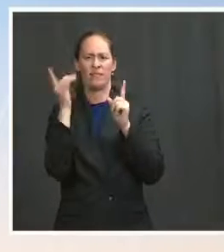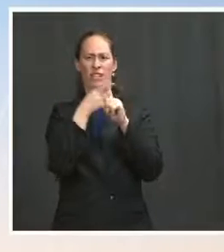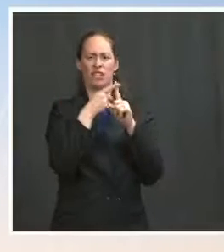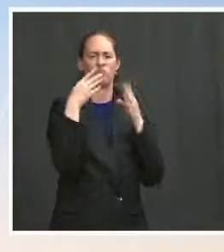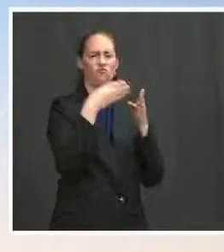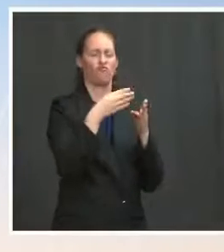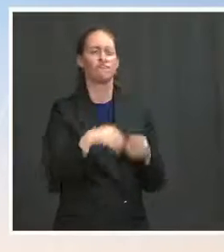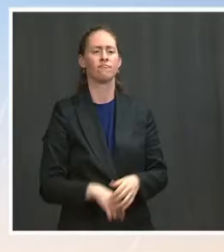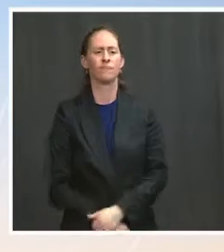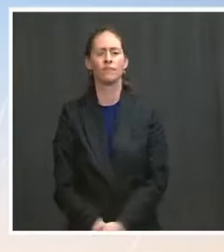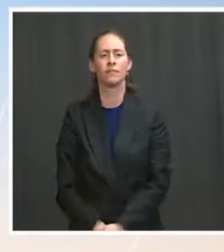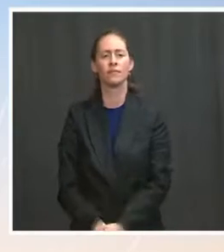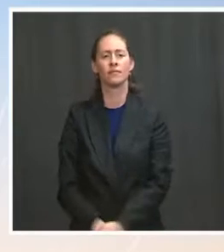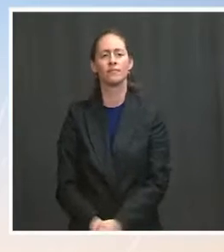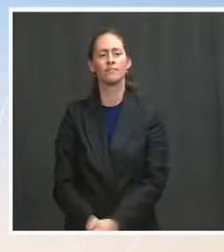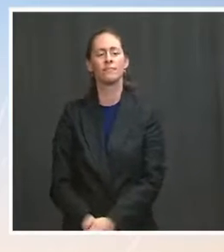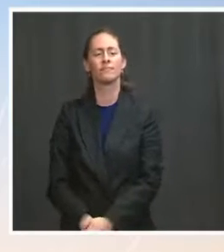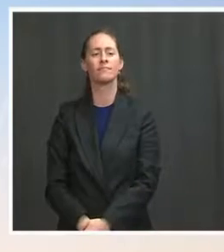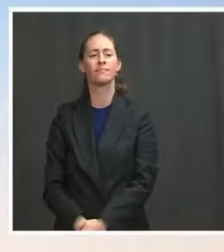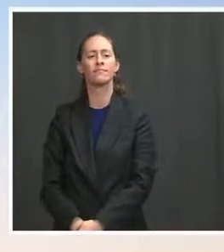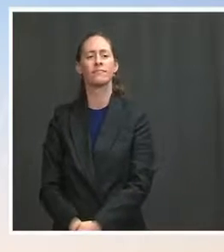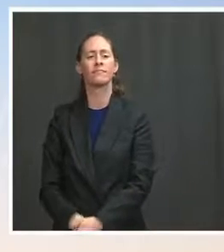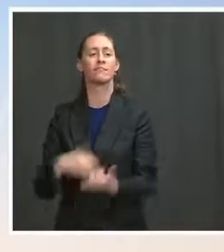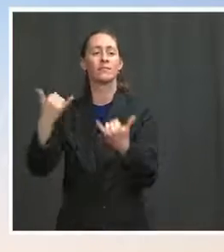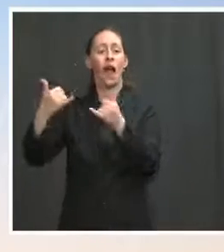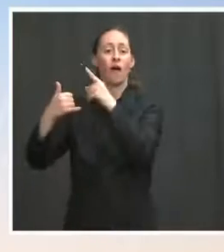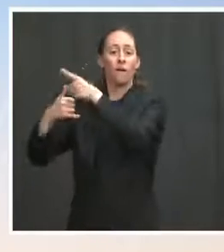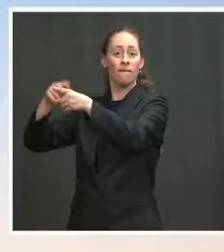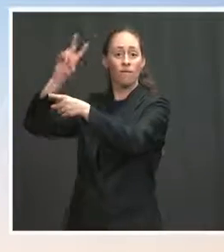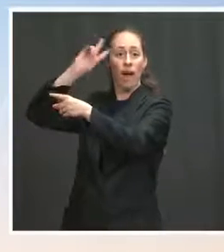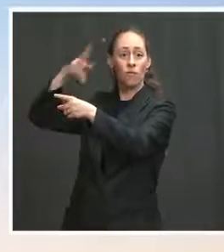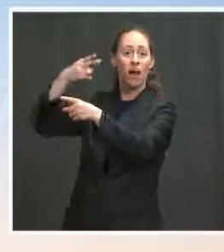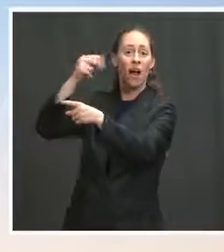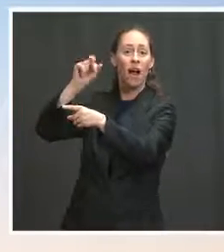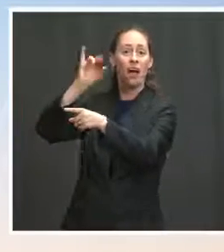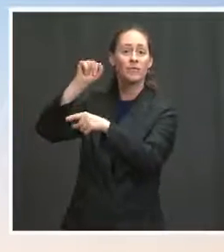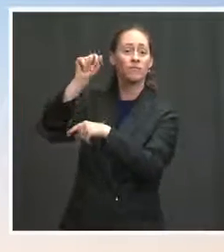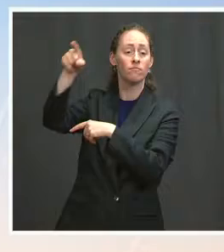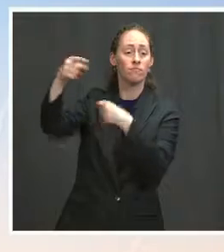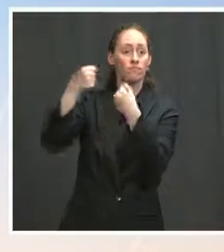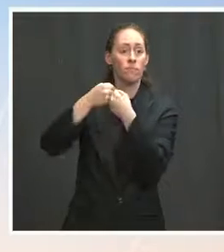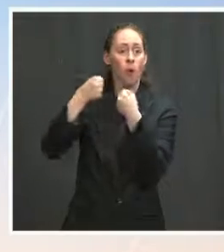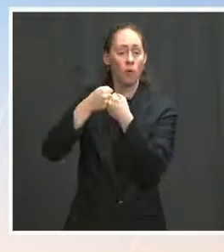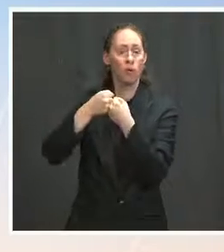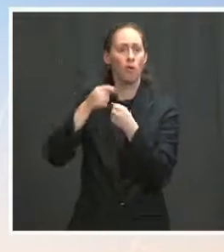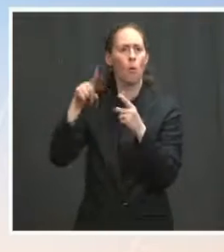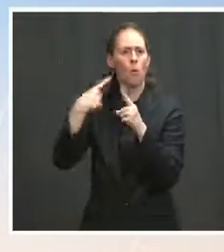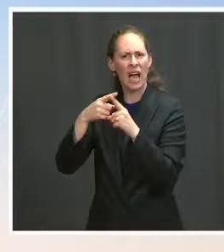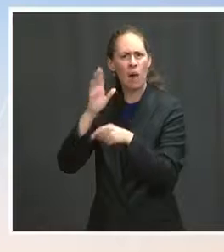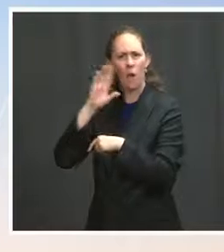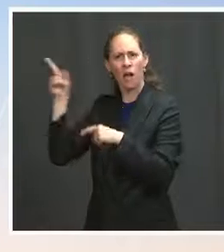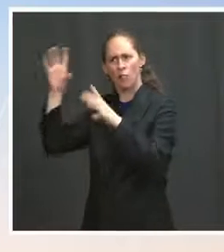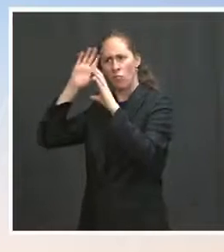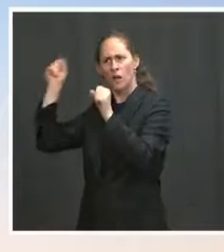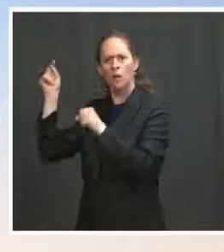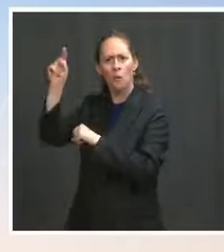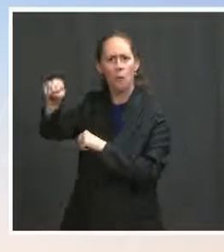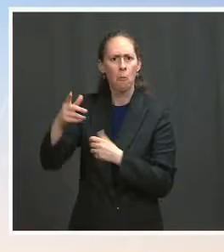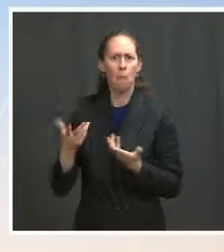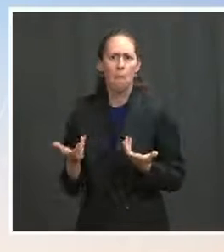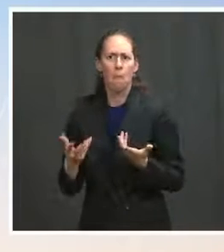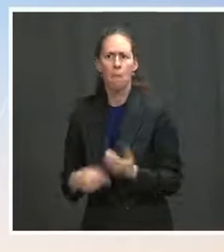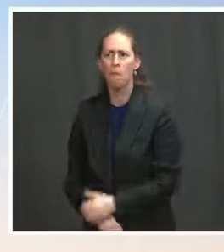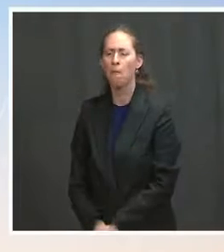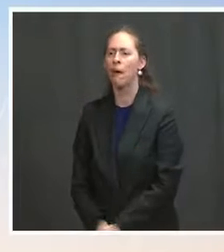Now that Vice President Harris is visiting the border as we Yes. speak, when will President Biden visit? I don't have anything to predict for you or preview for you. As